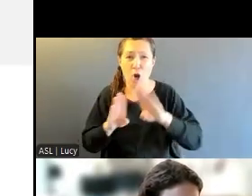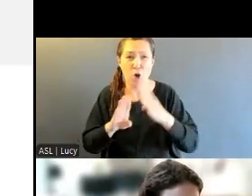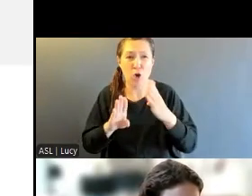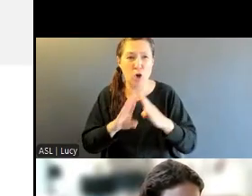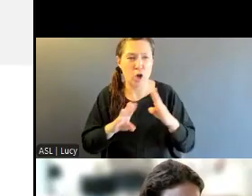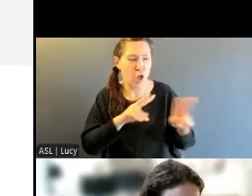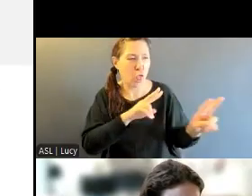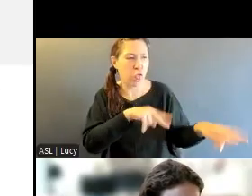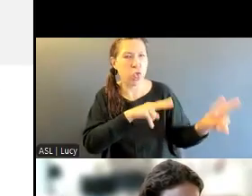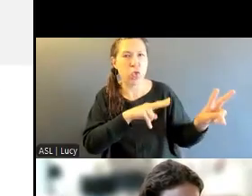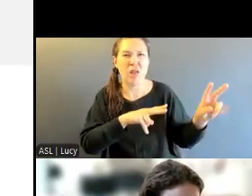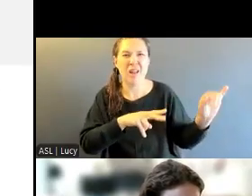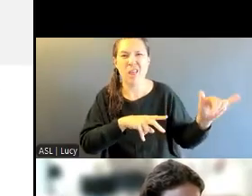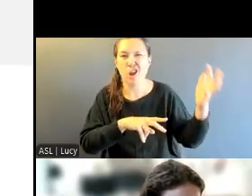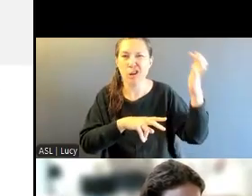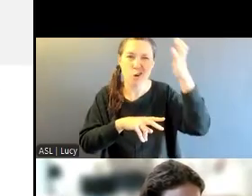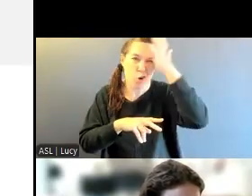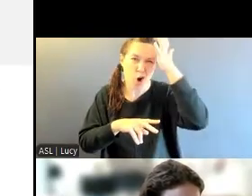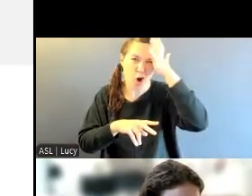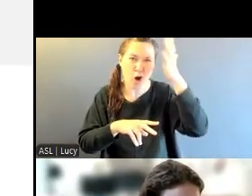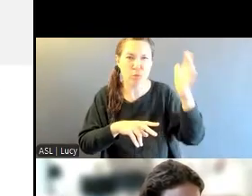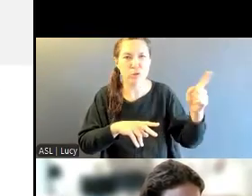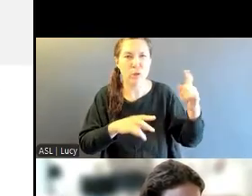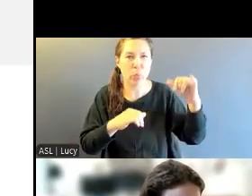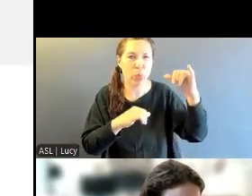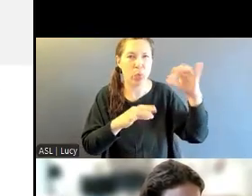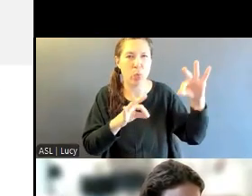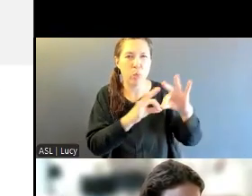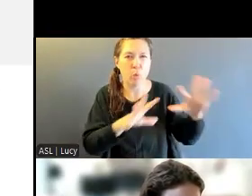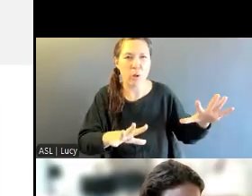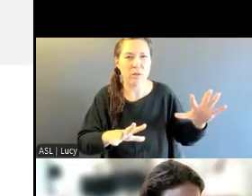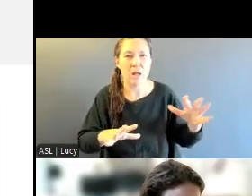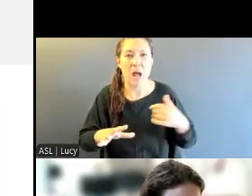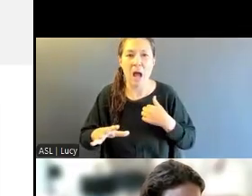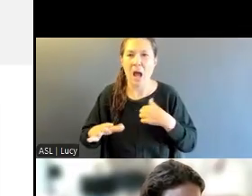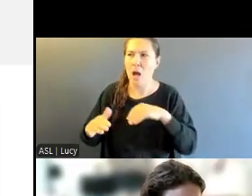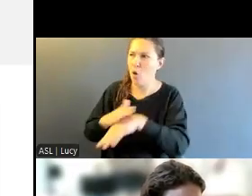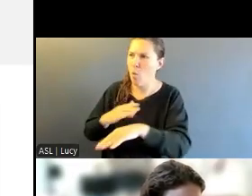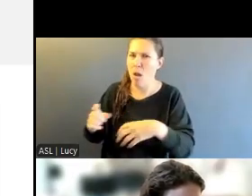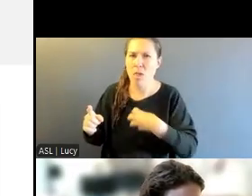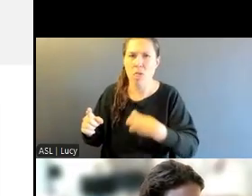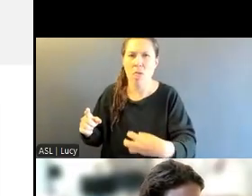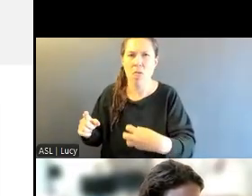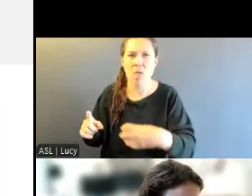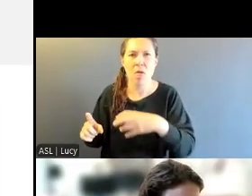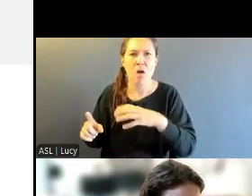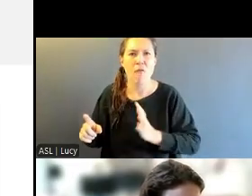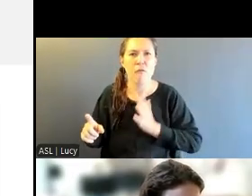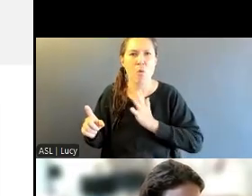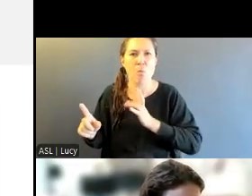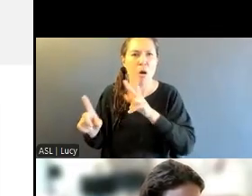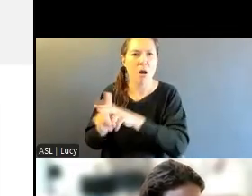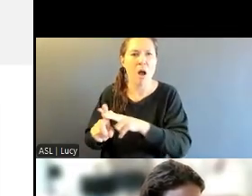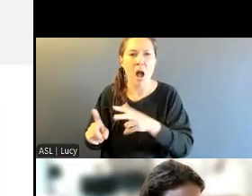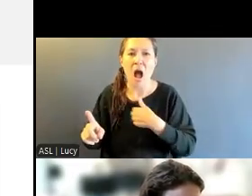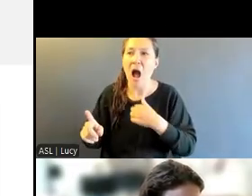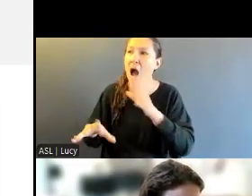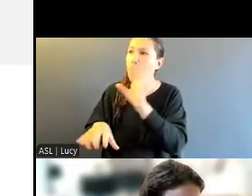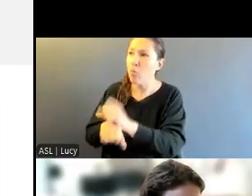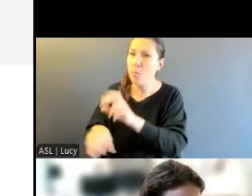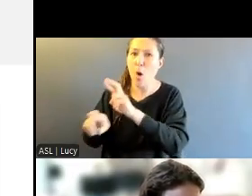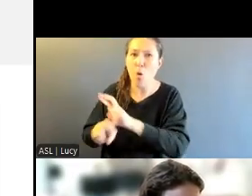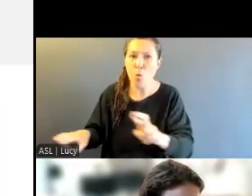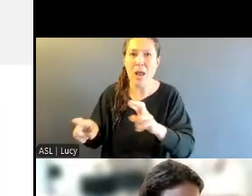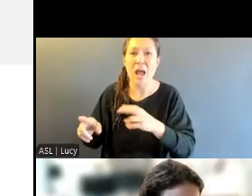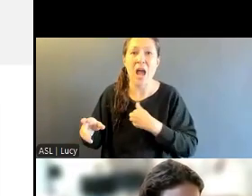like a garbage. I have to go there myself and make a formal complaint because you go with your appointment and all the documents and they